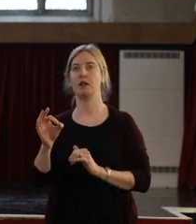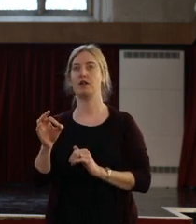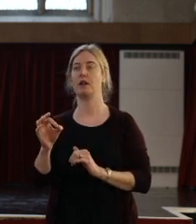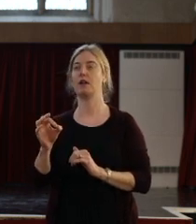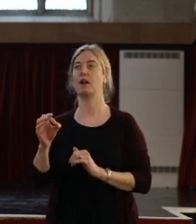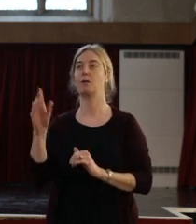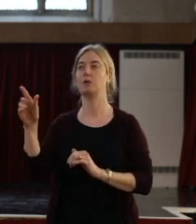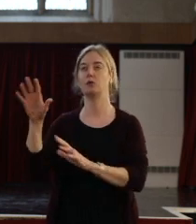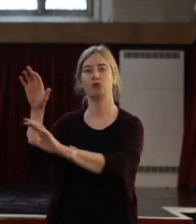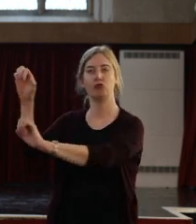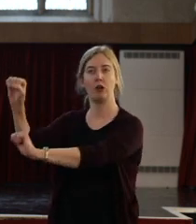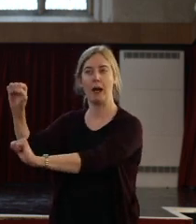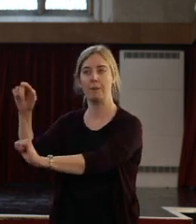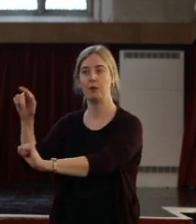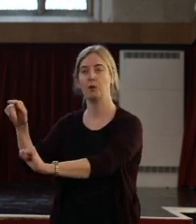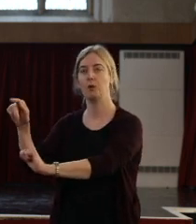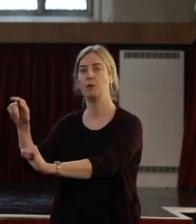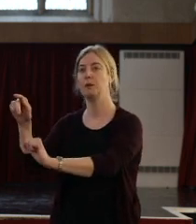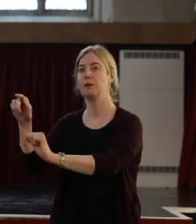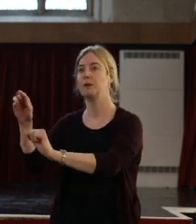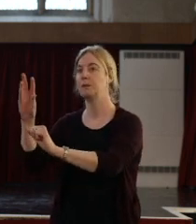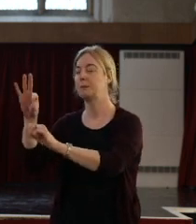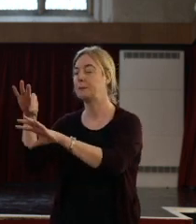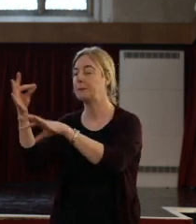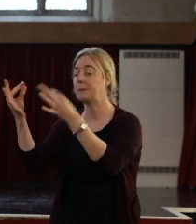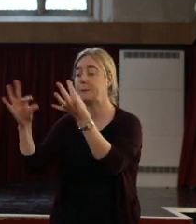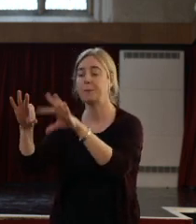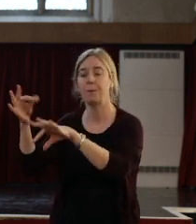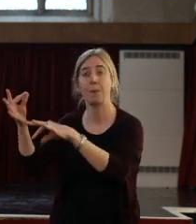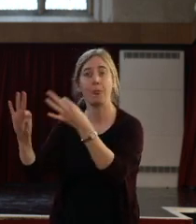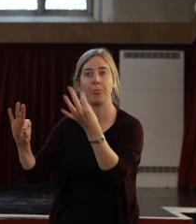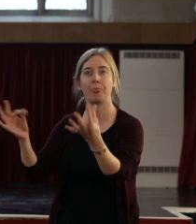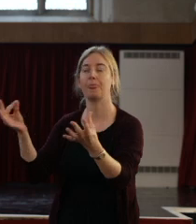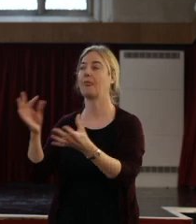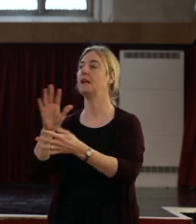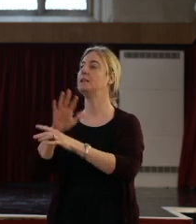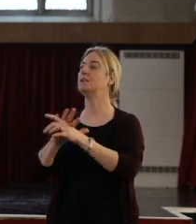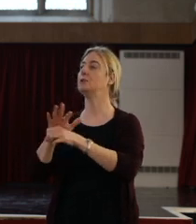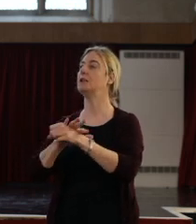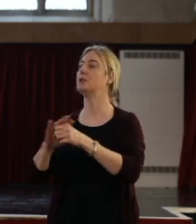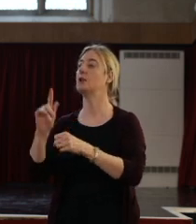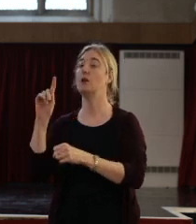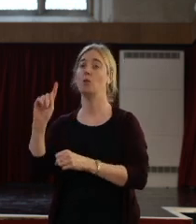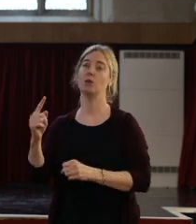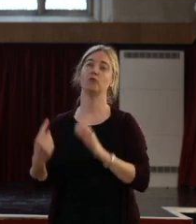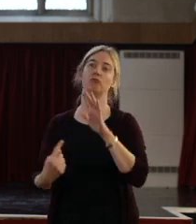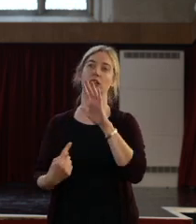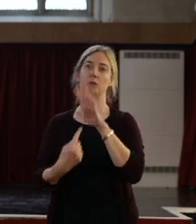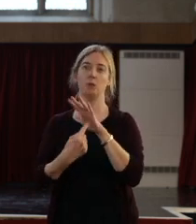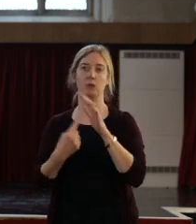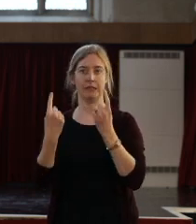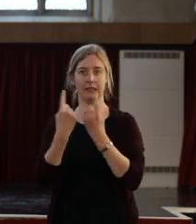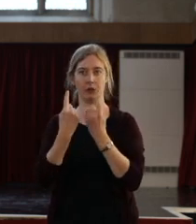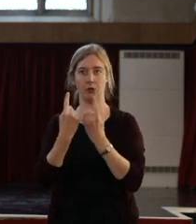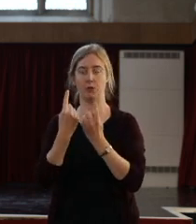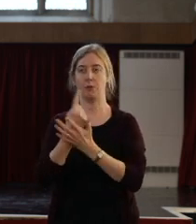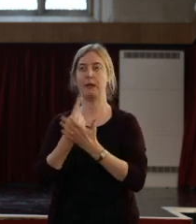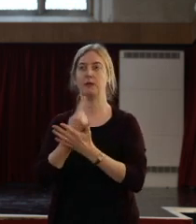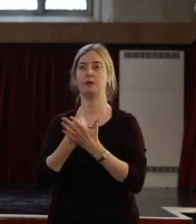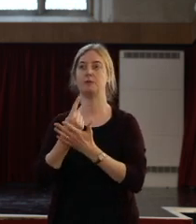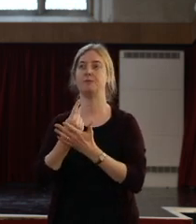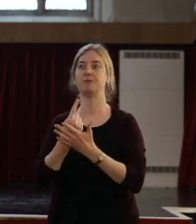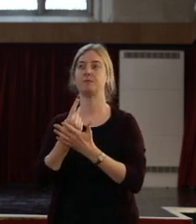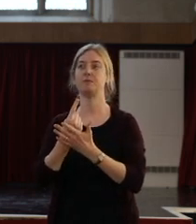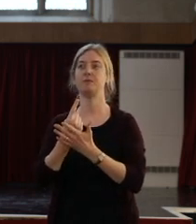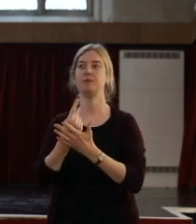place and see if you just tease apart a little that issue, which is so important, of the